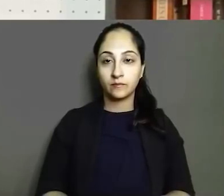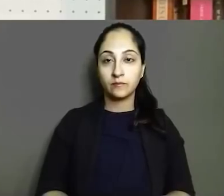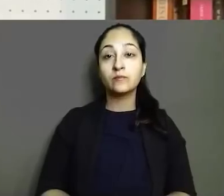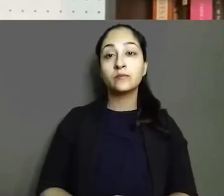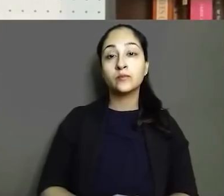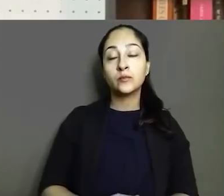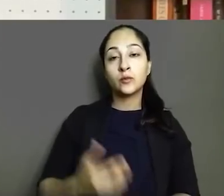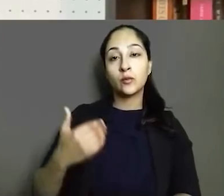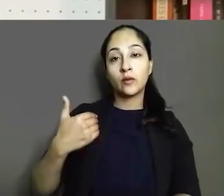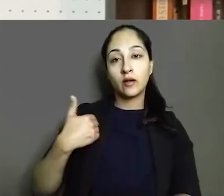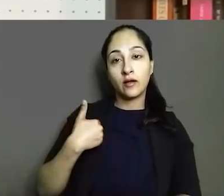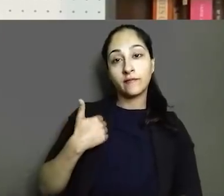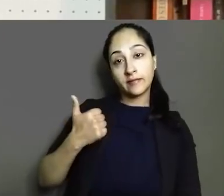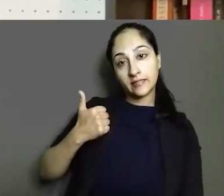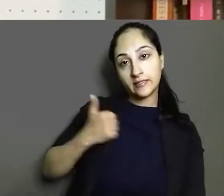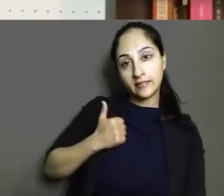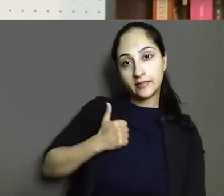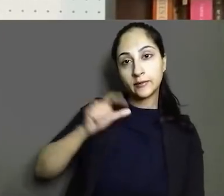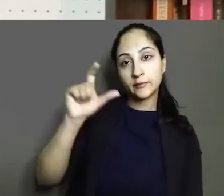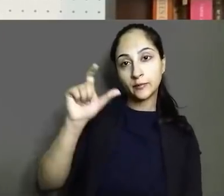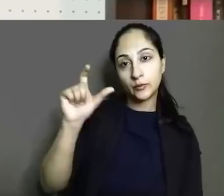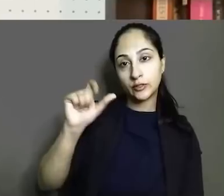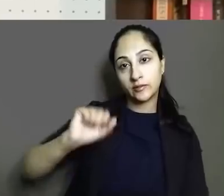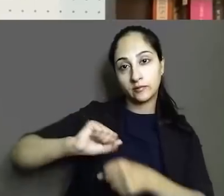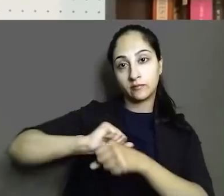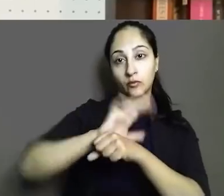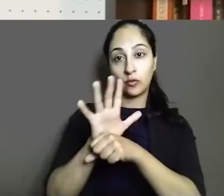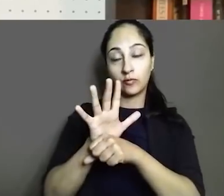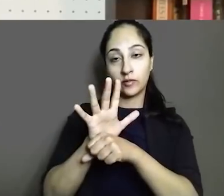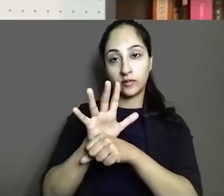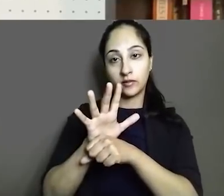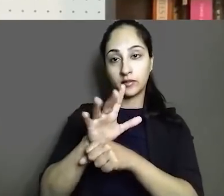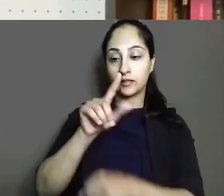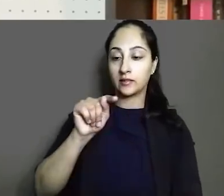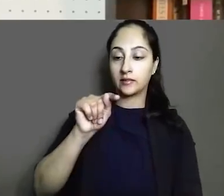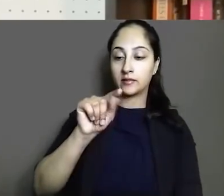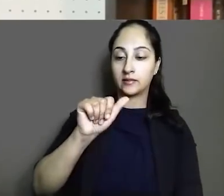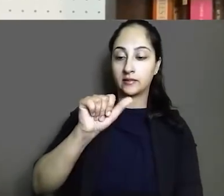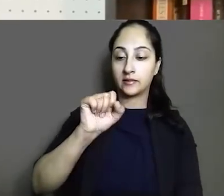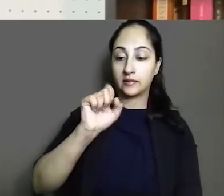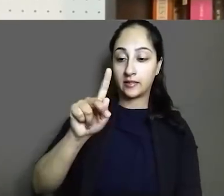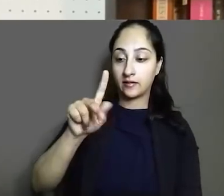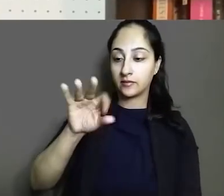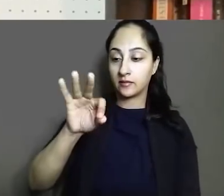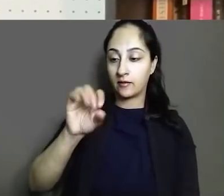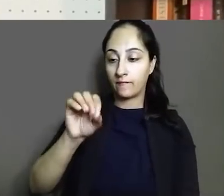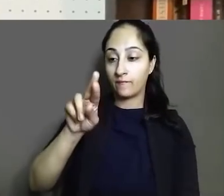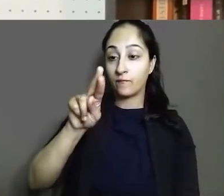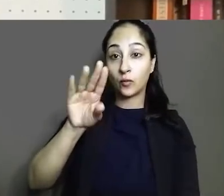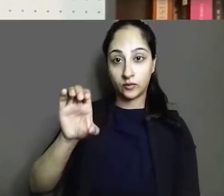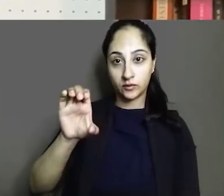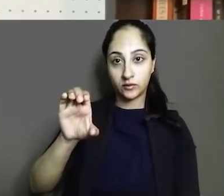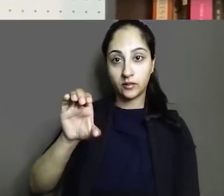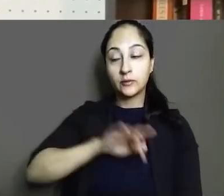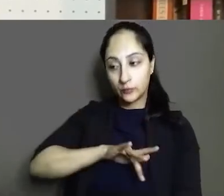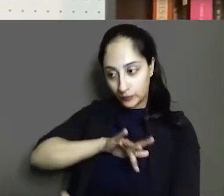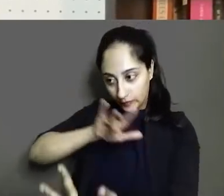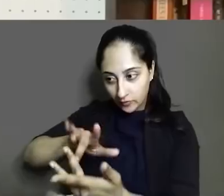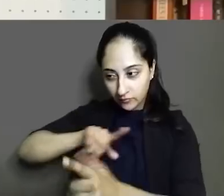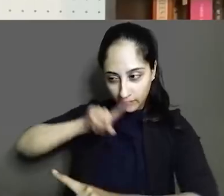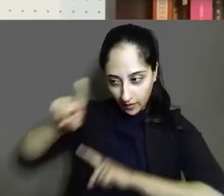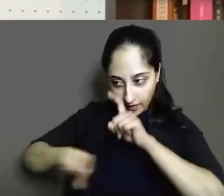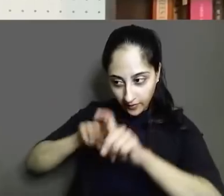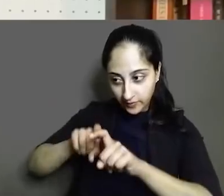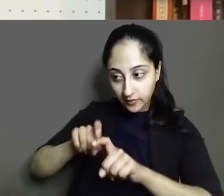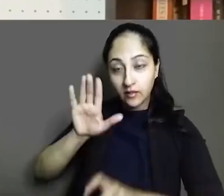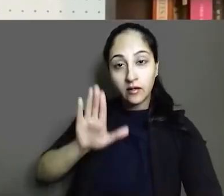at is one of the highest rates of vaccinations around the world is in the country